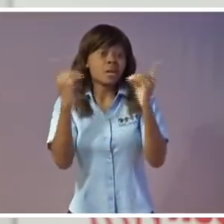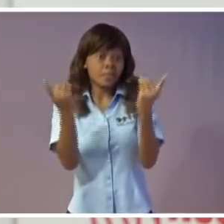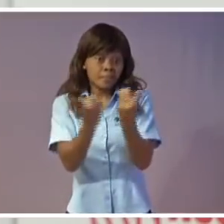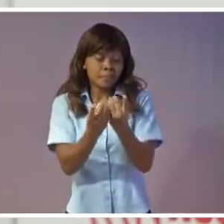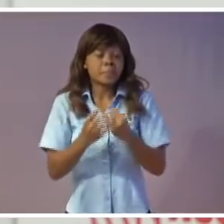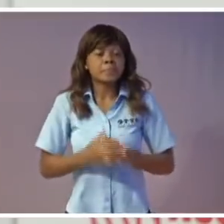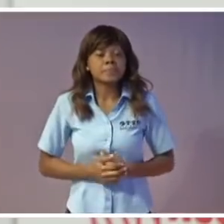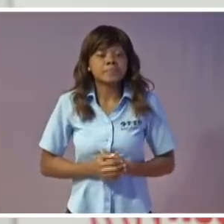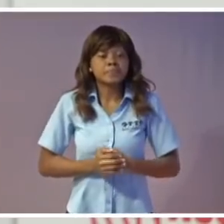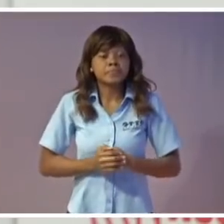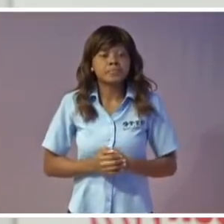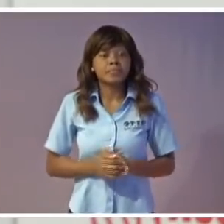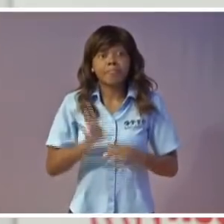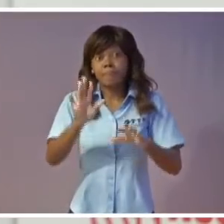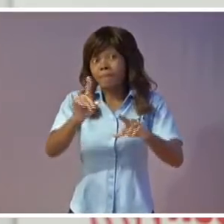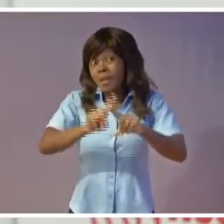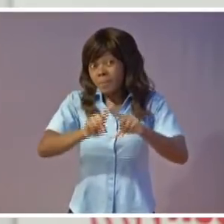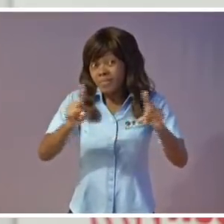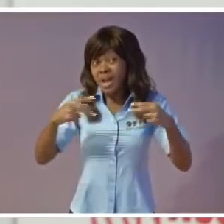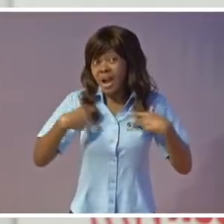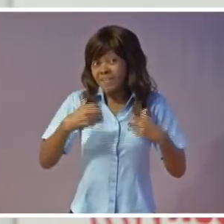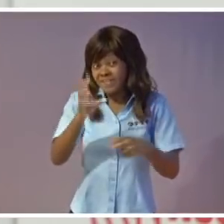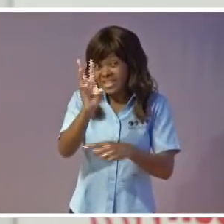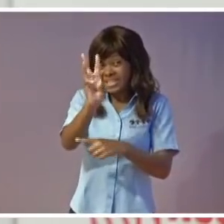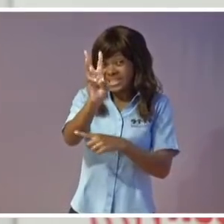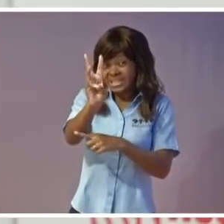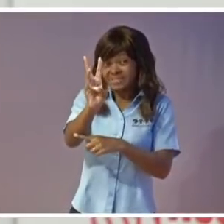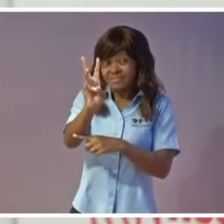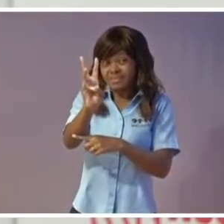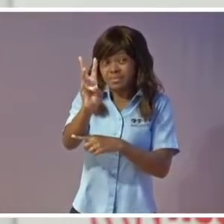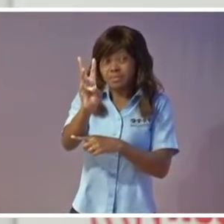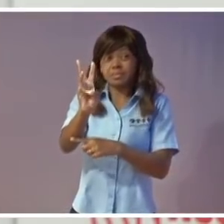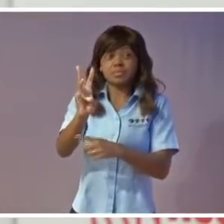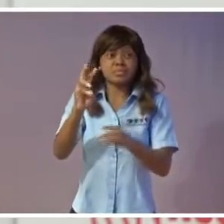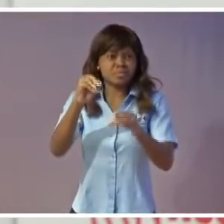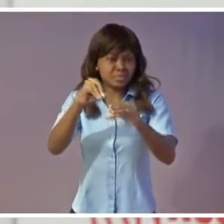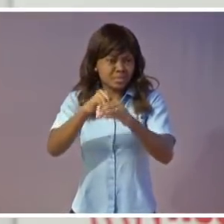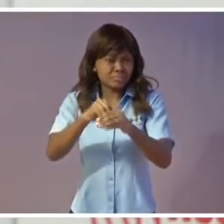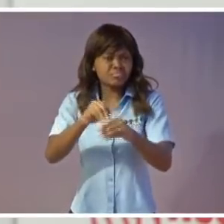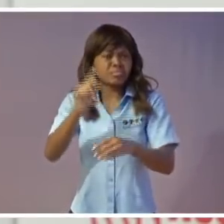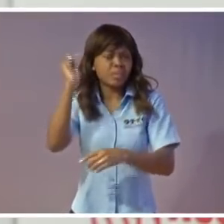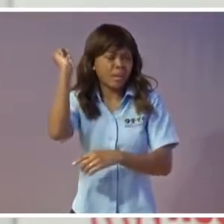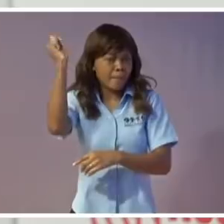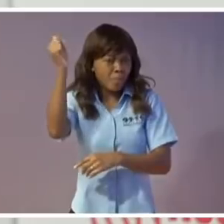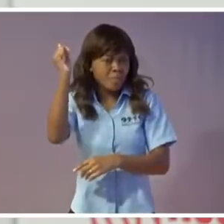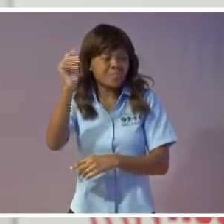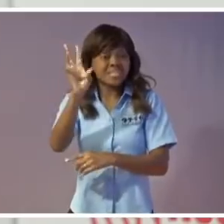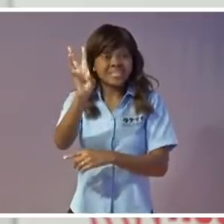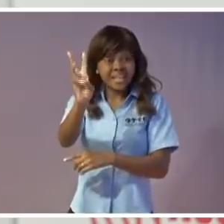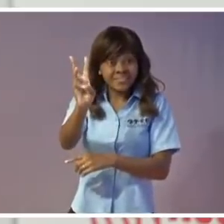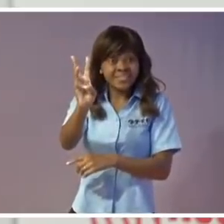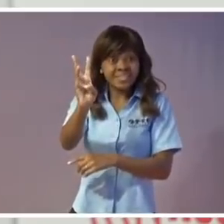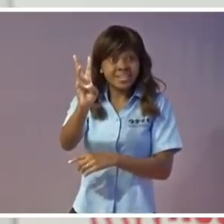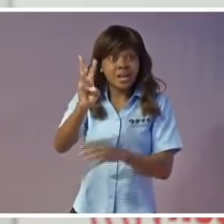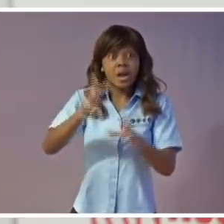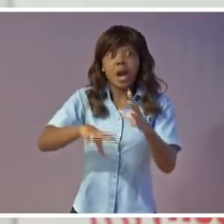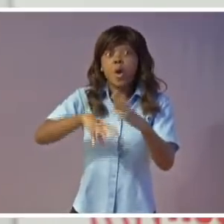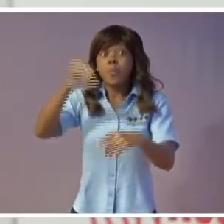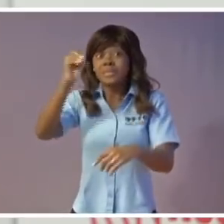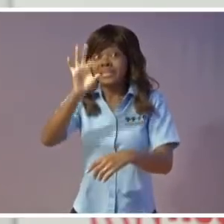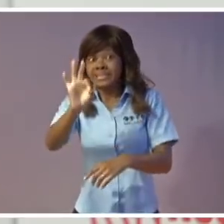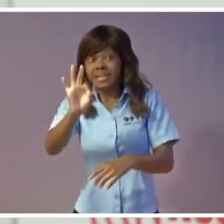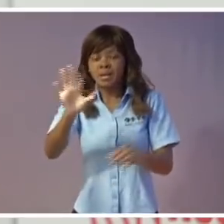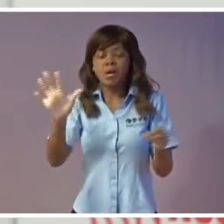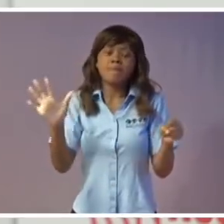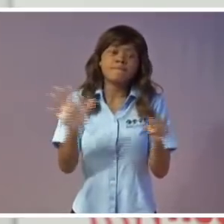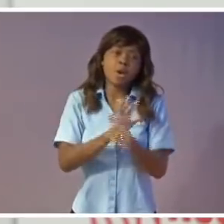have 6 out of 9 of those beds in Tobago being occupied as of this morning, and 69 out of the